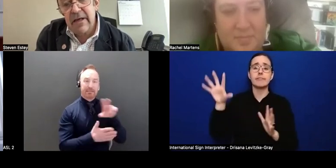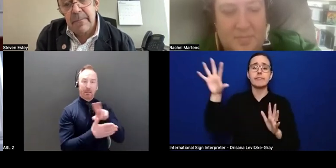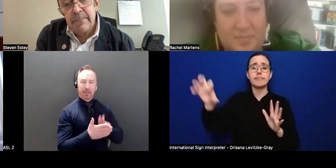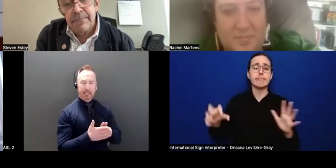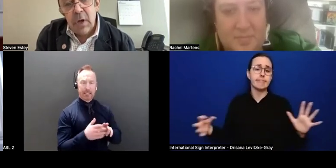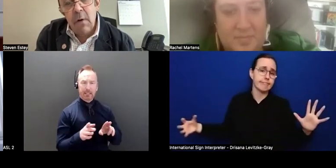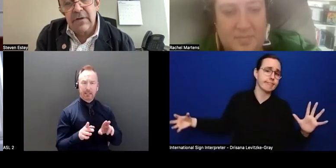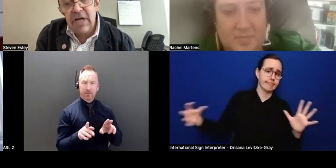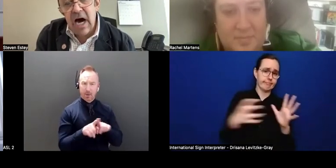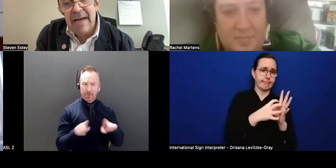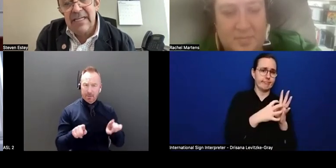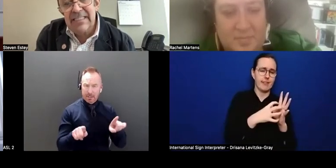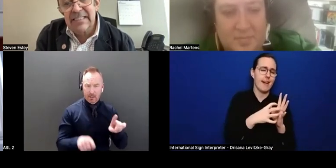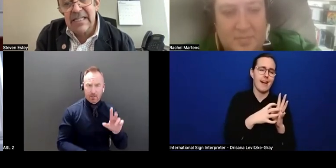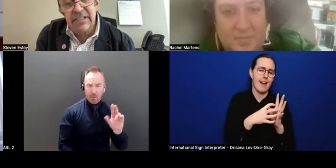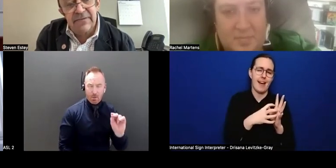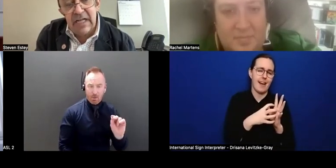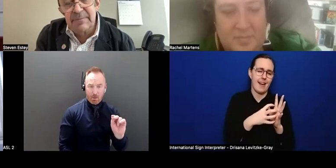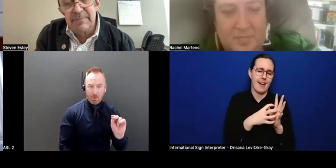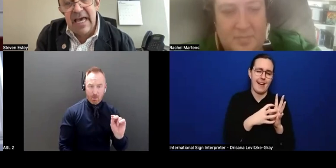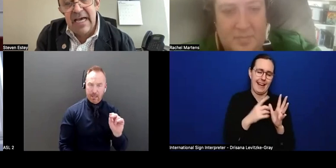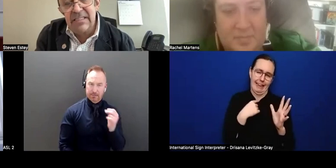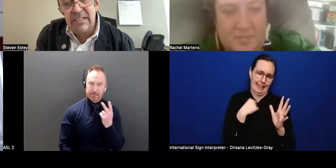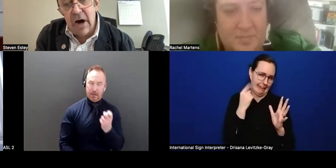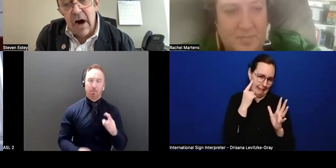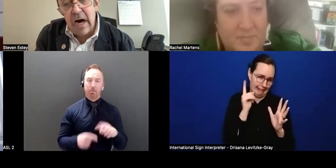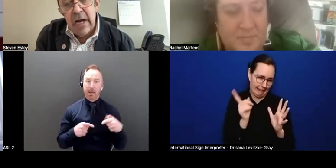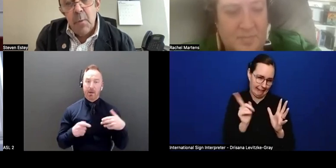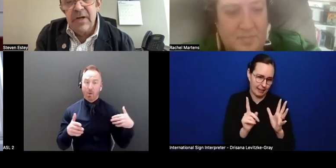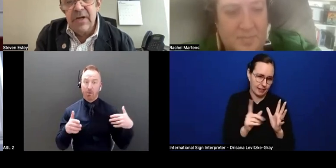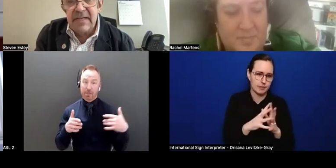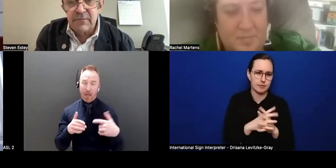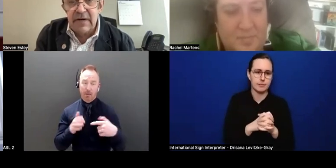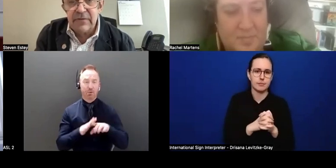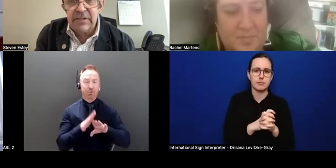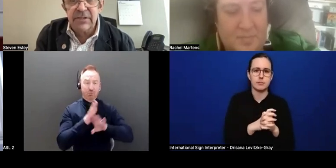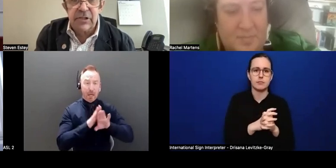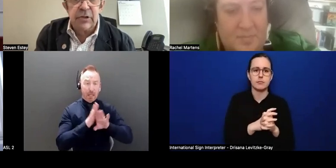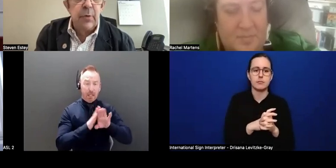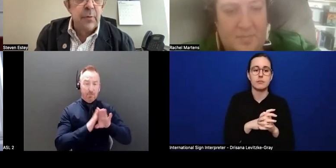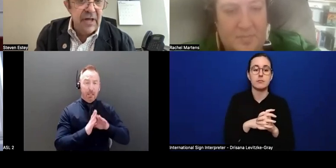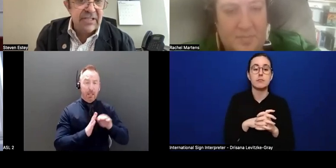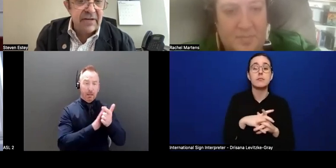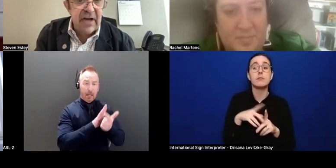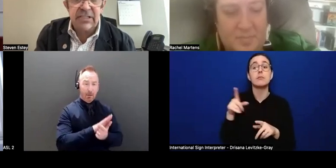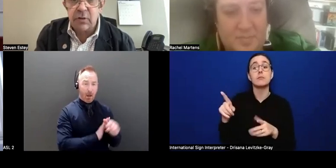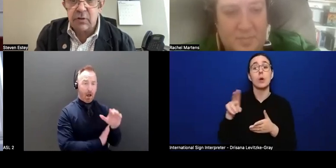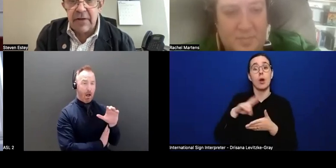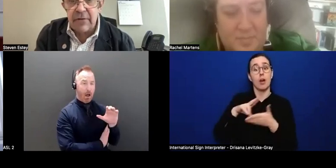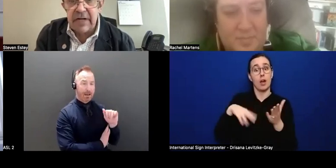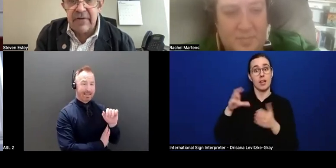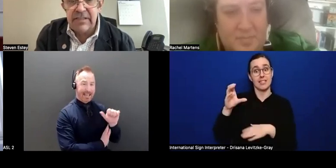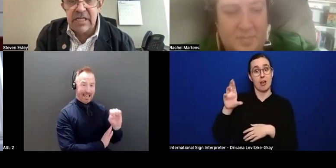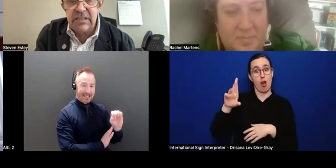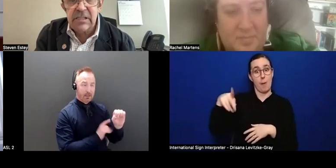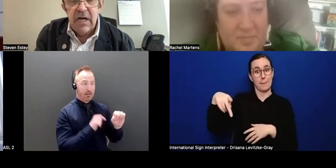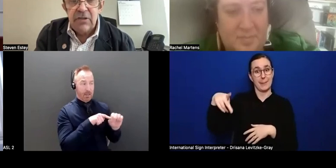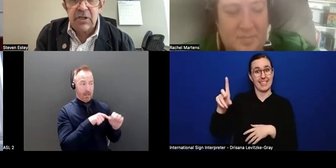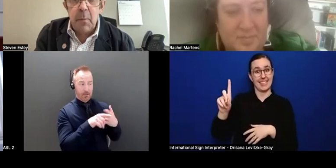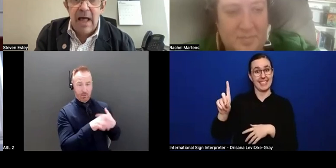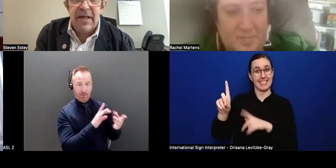think, over time is that you develop case law which makes reference to this convention or other